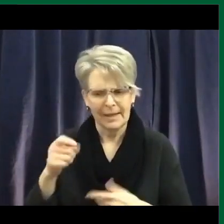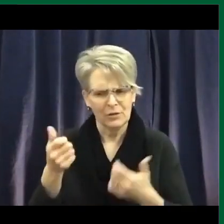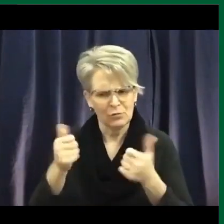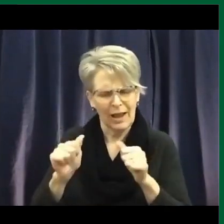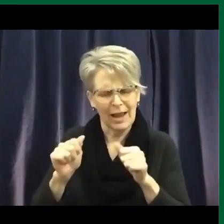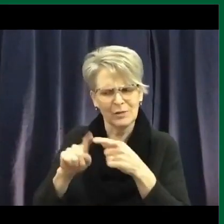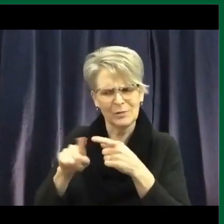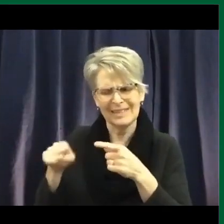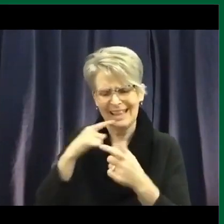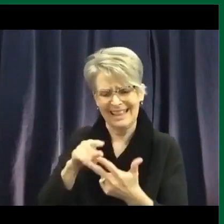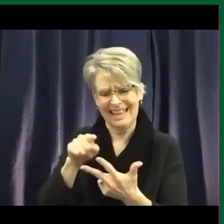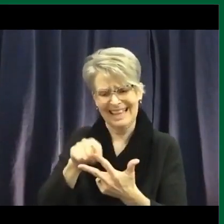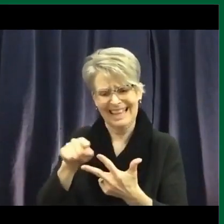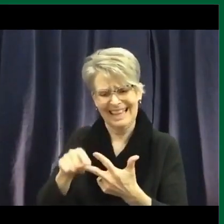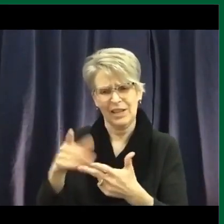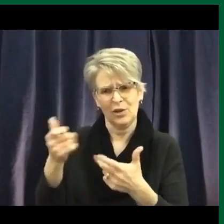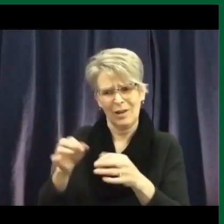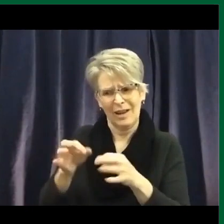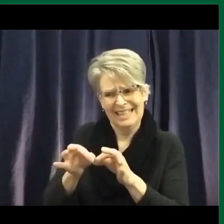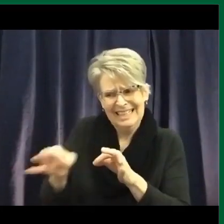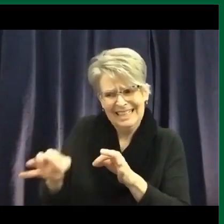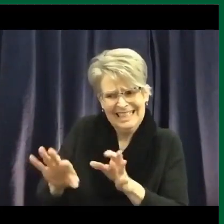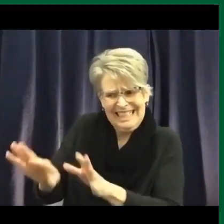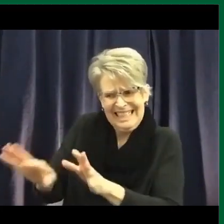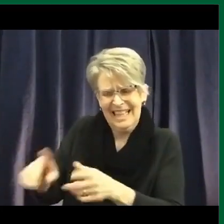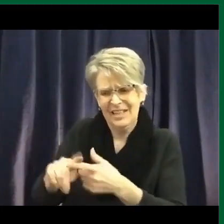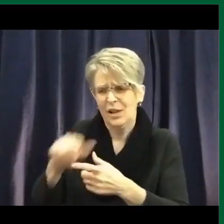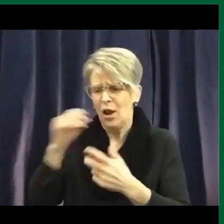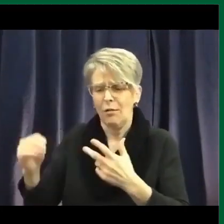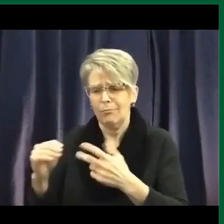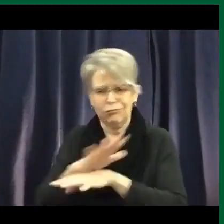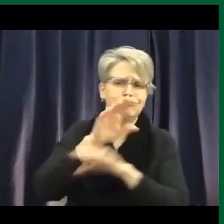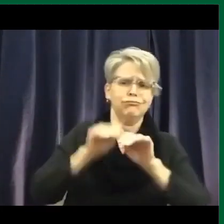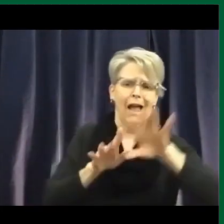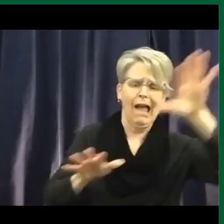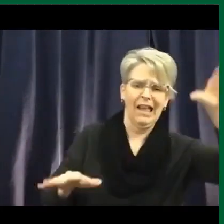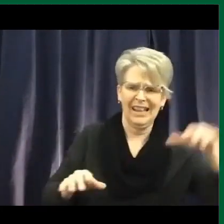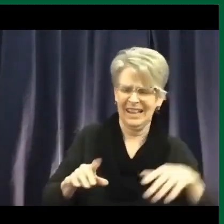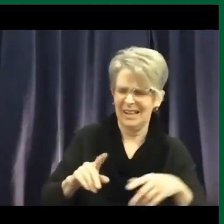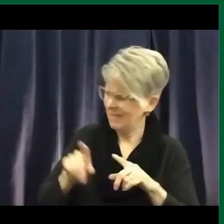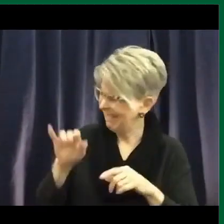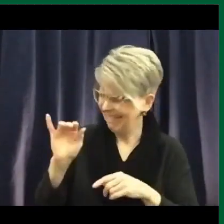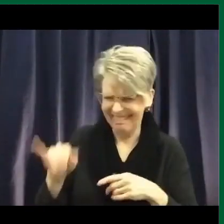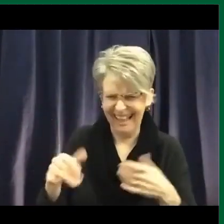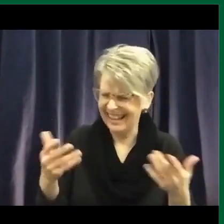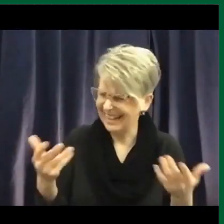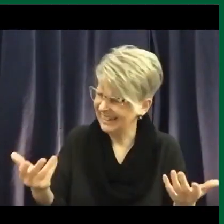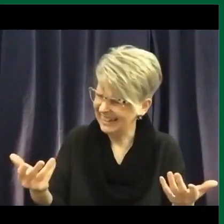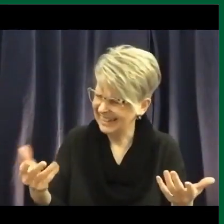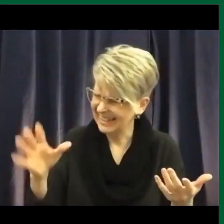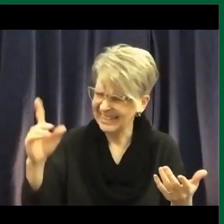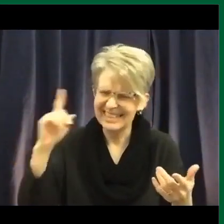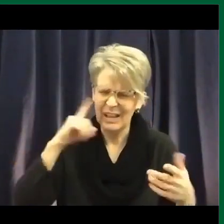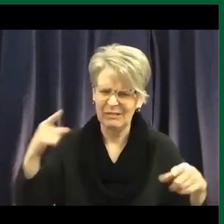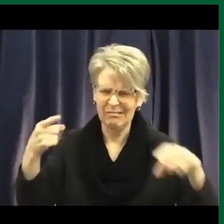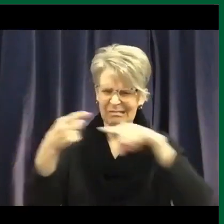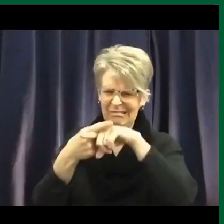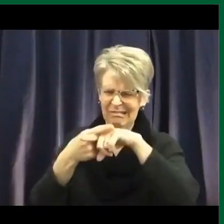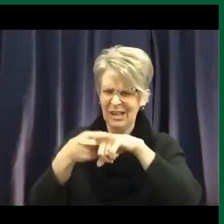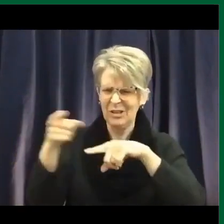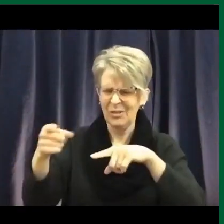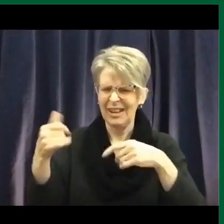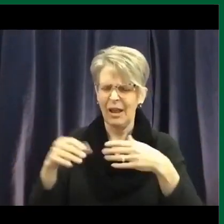of concern from becoming the predominant strain. Doesn't that almost go directly against opening up, I